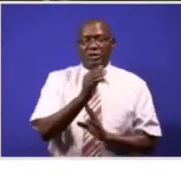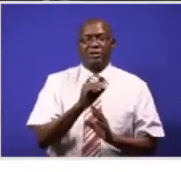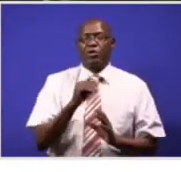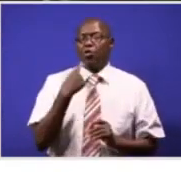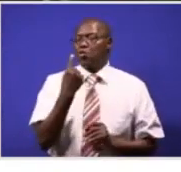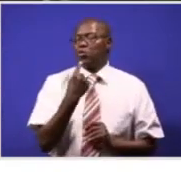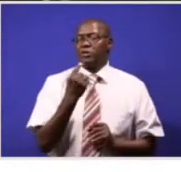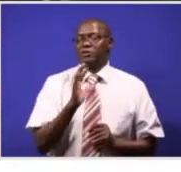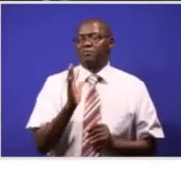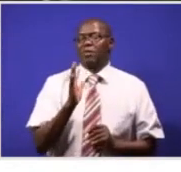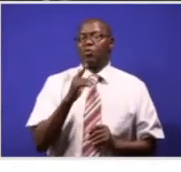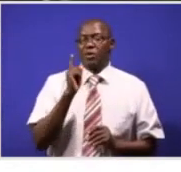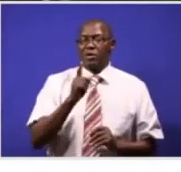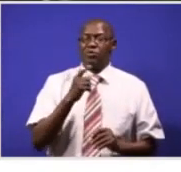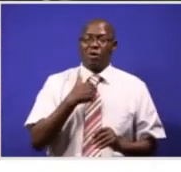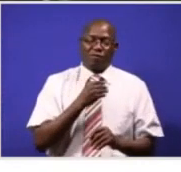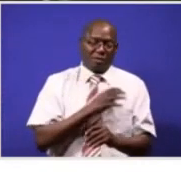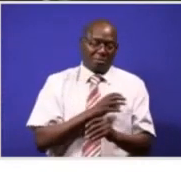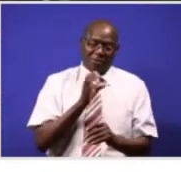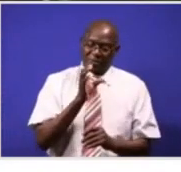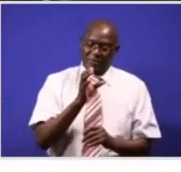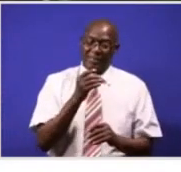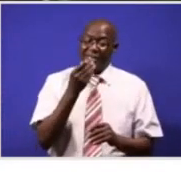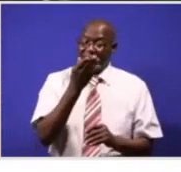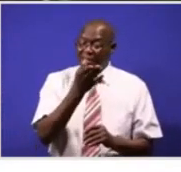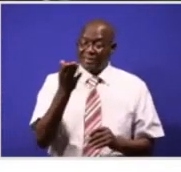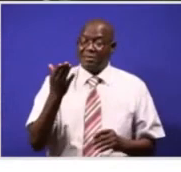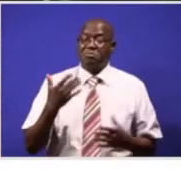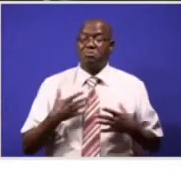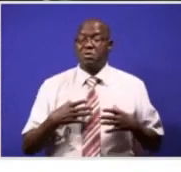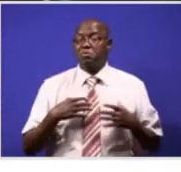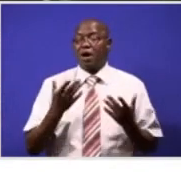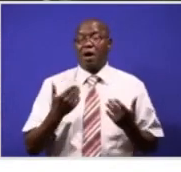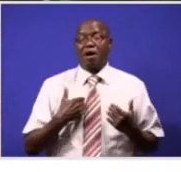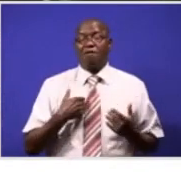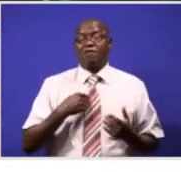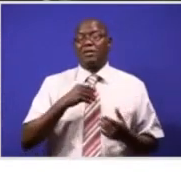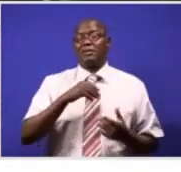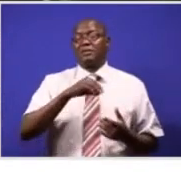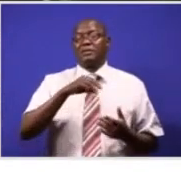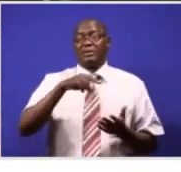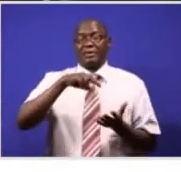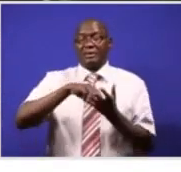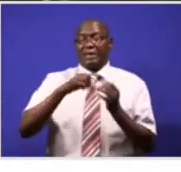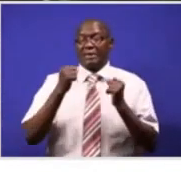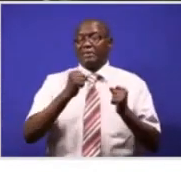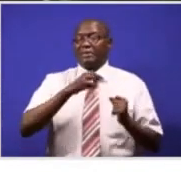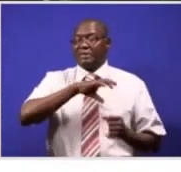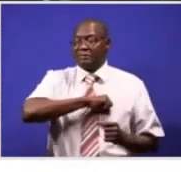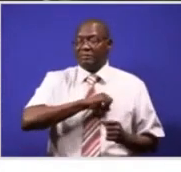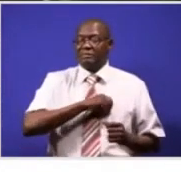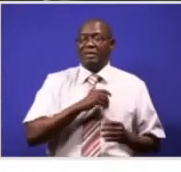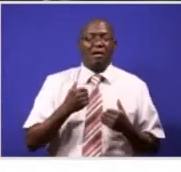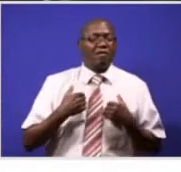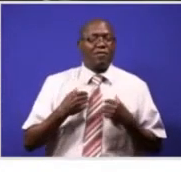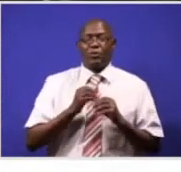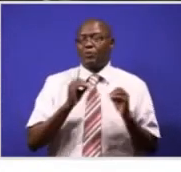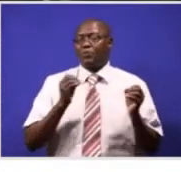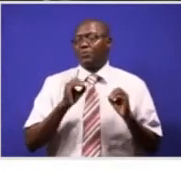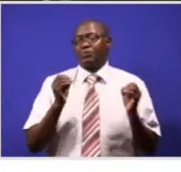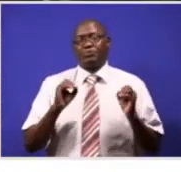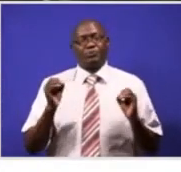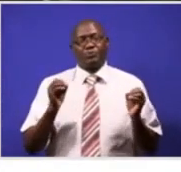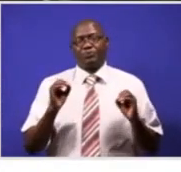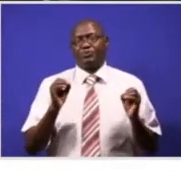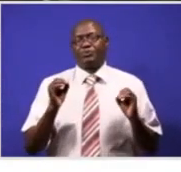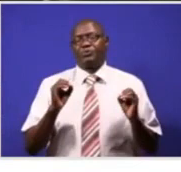have capacity. So those are people who have no resilience. They do not have the capacity anymore. They have run out